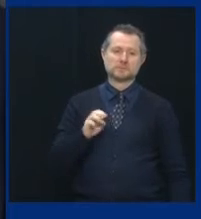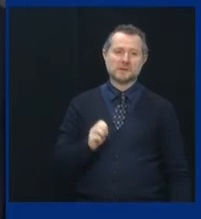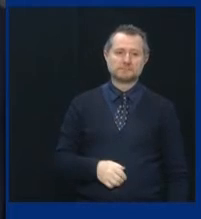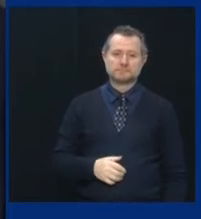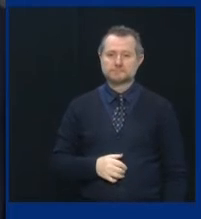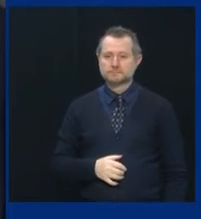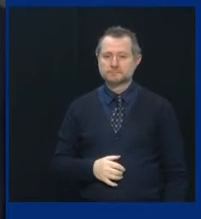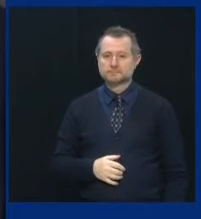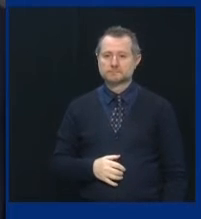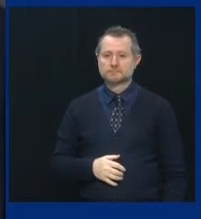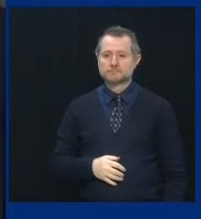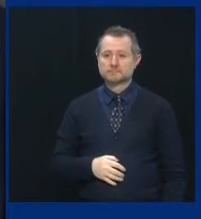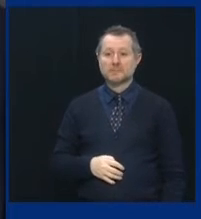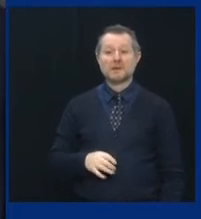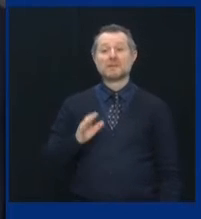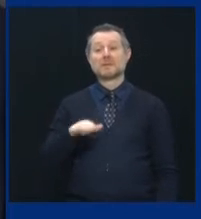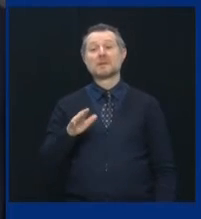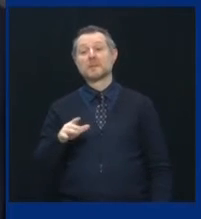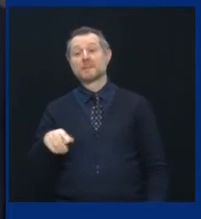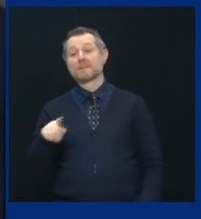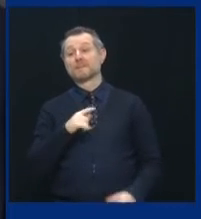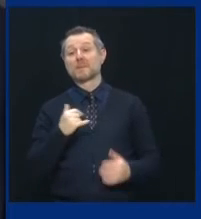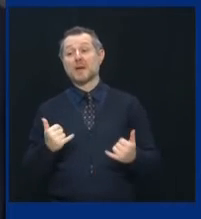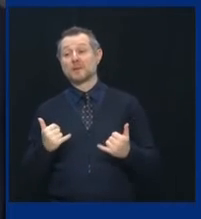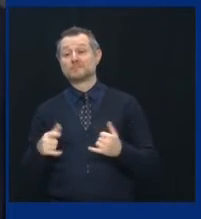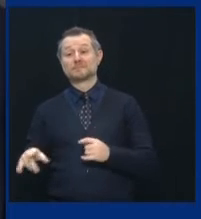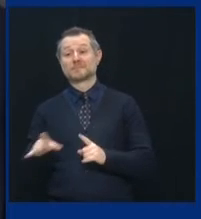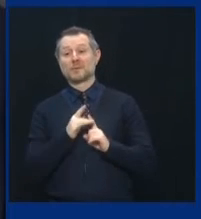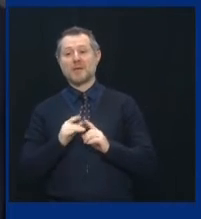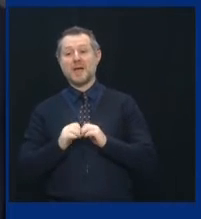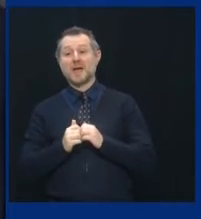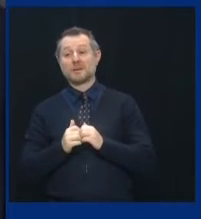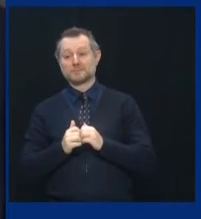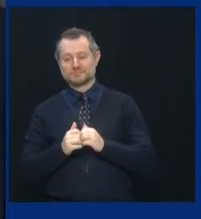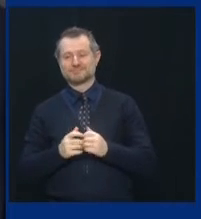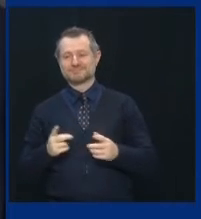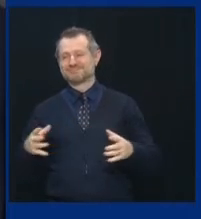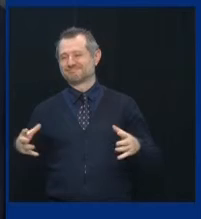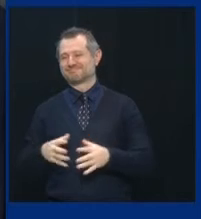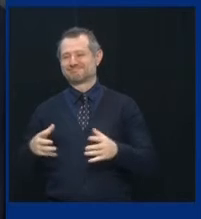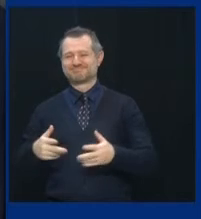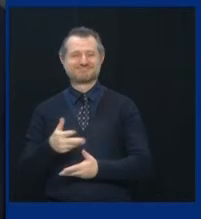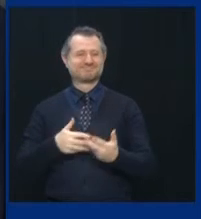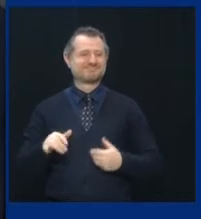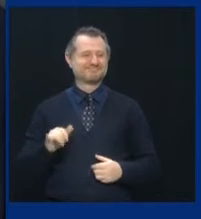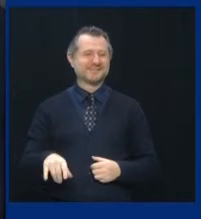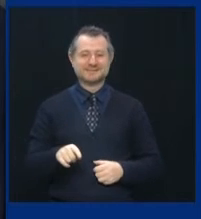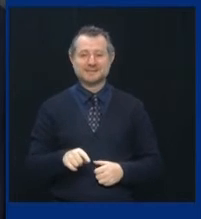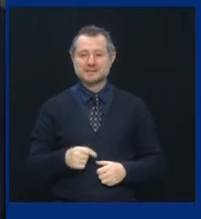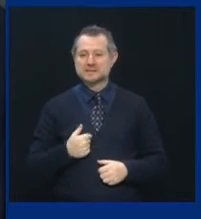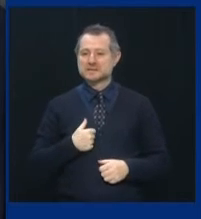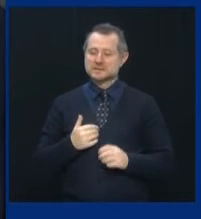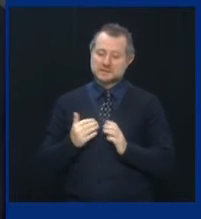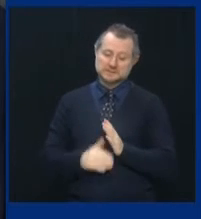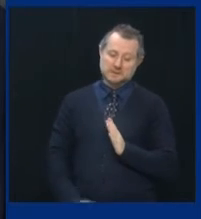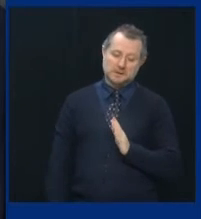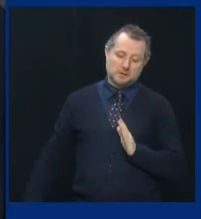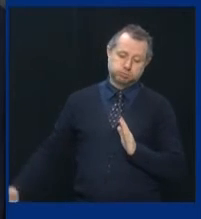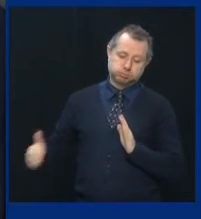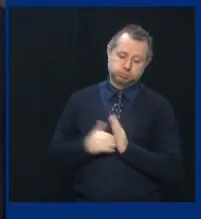now coming from social gatherings. I have said everything that I can say. We've closed